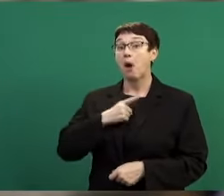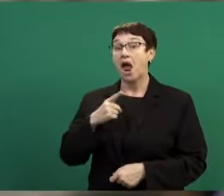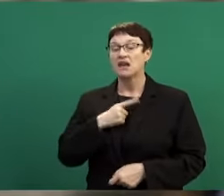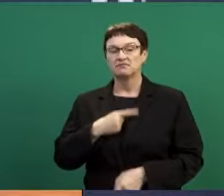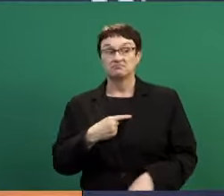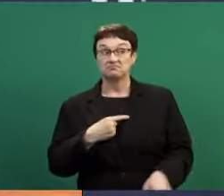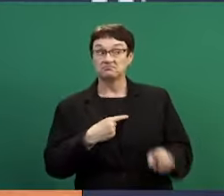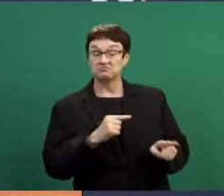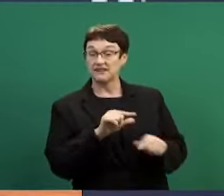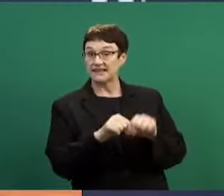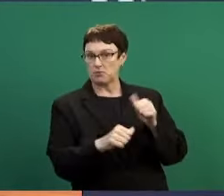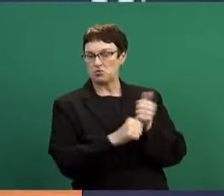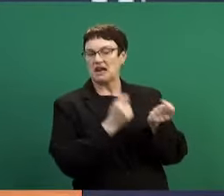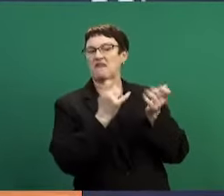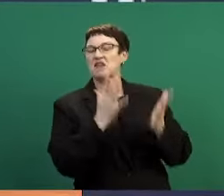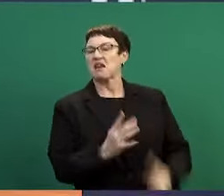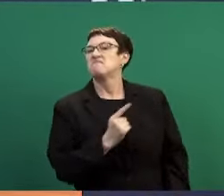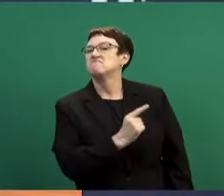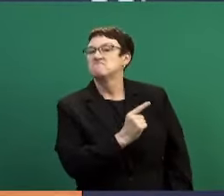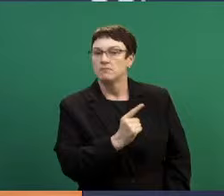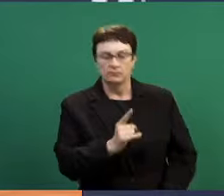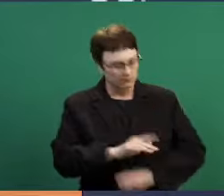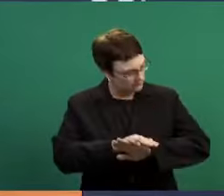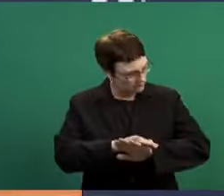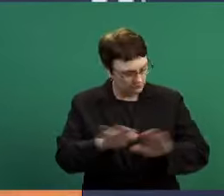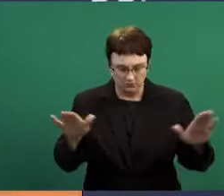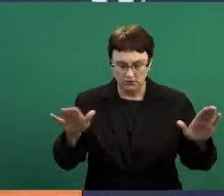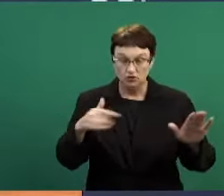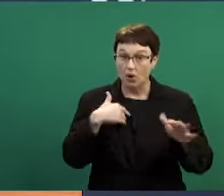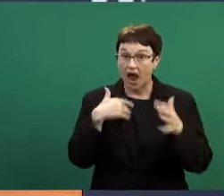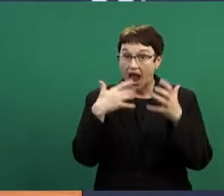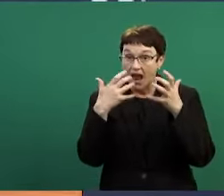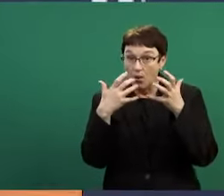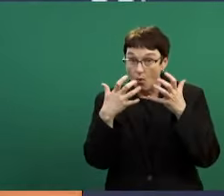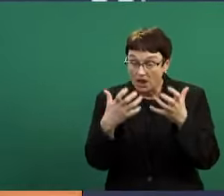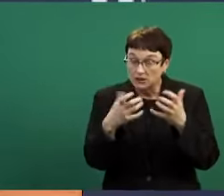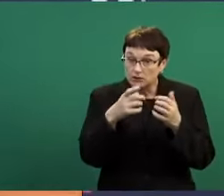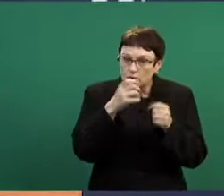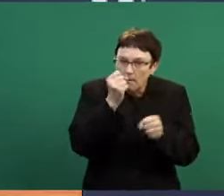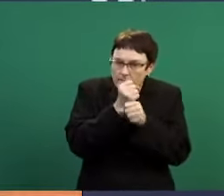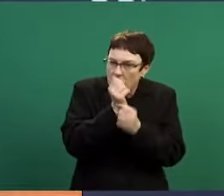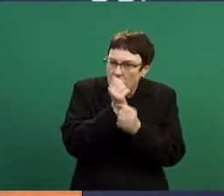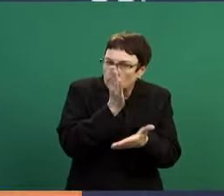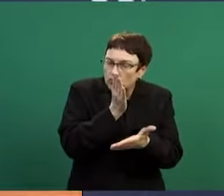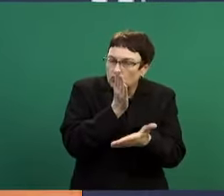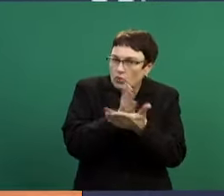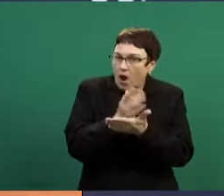whether what I say is consistent with what you have heard him say before.